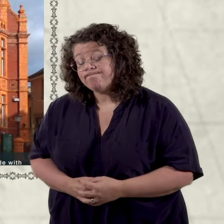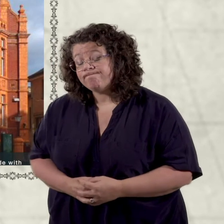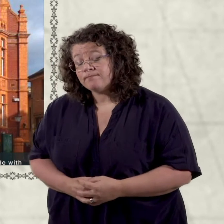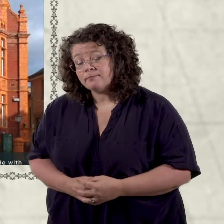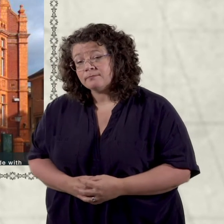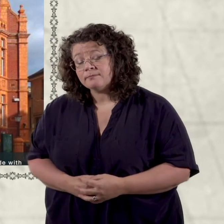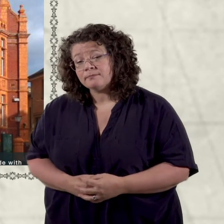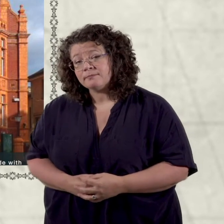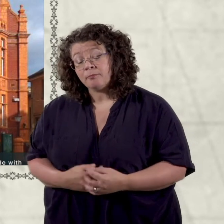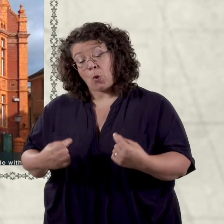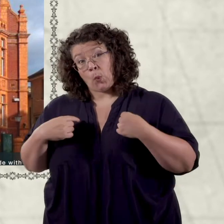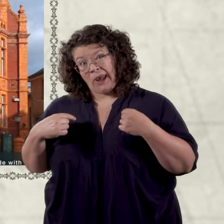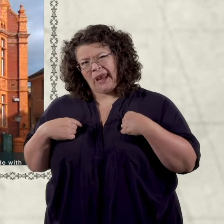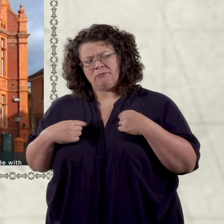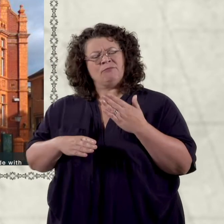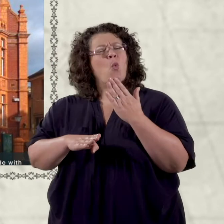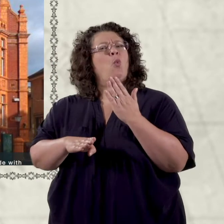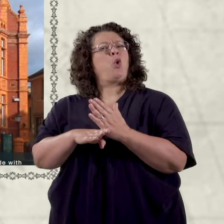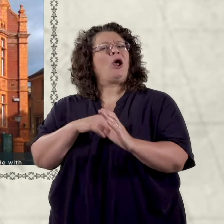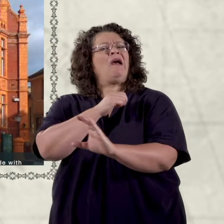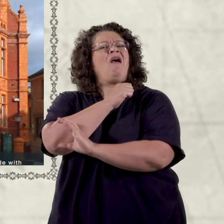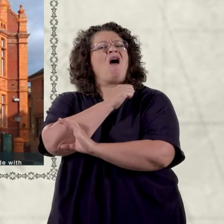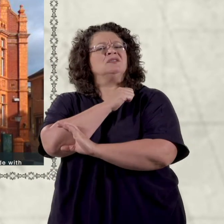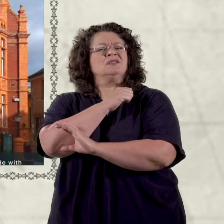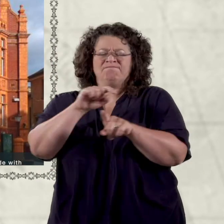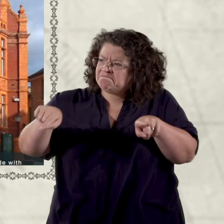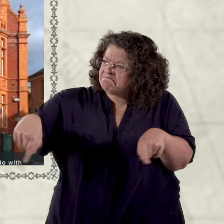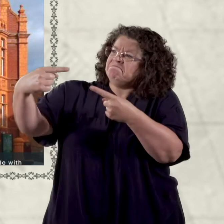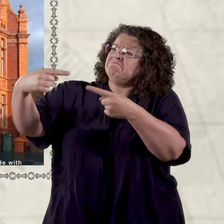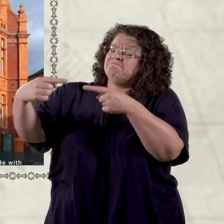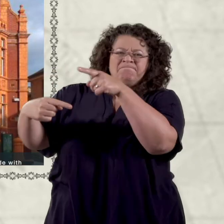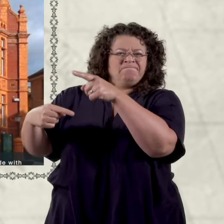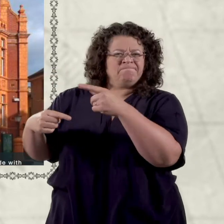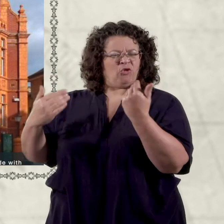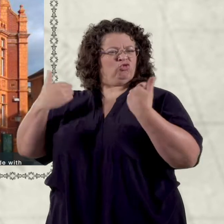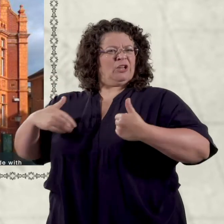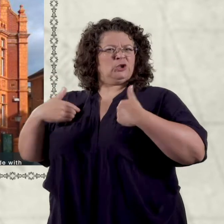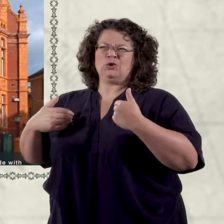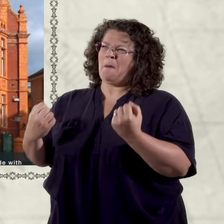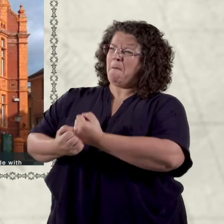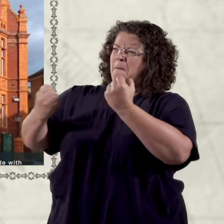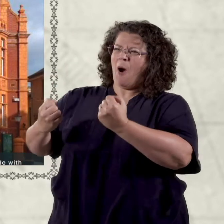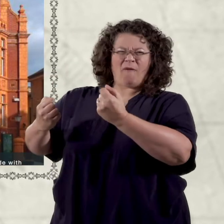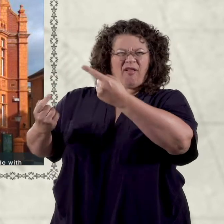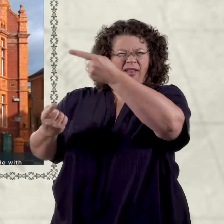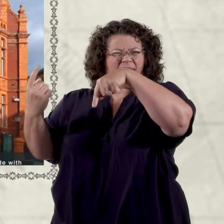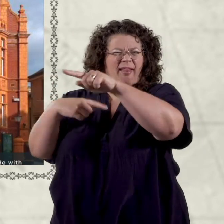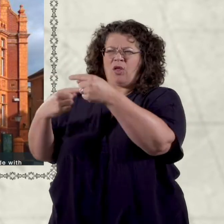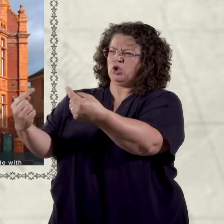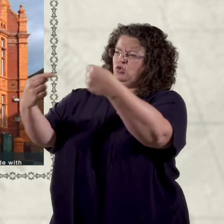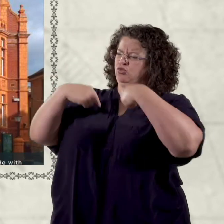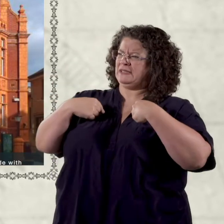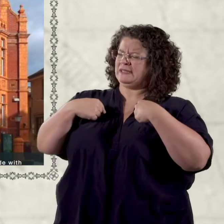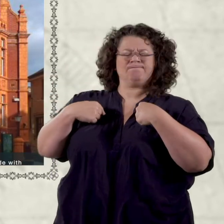protest. No, we, the working classes, stood up against the rich and powerful people who treated us